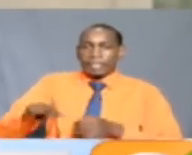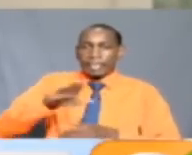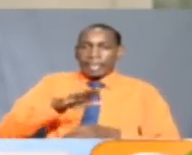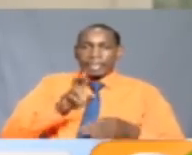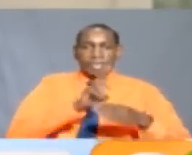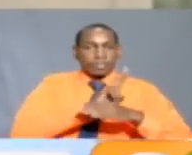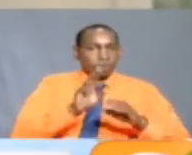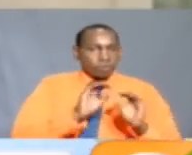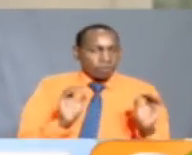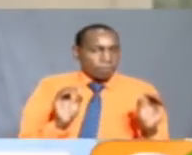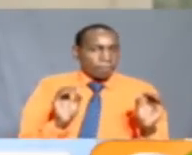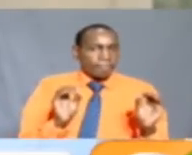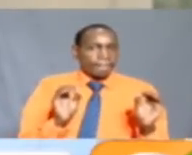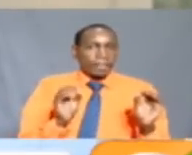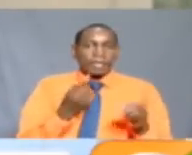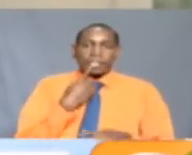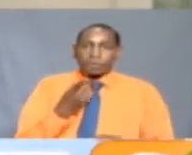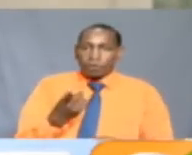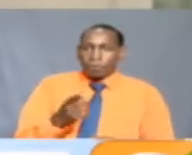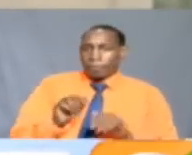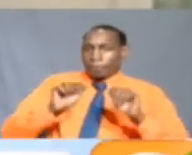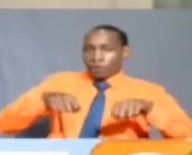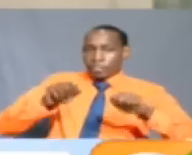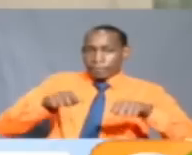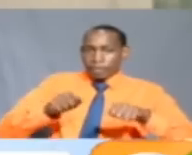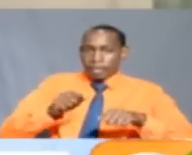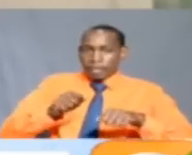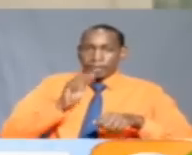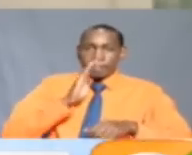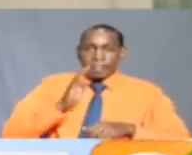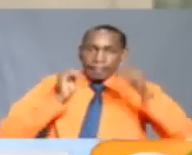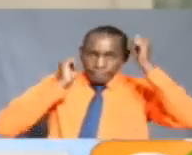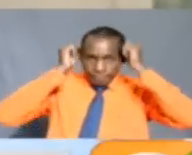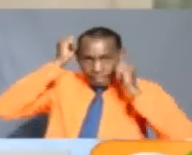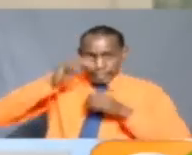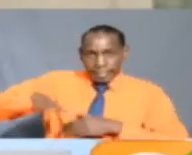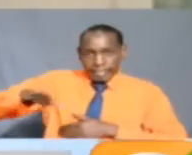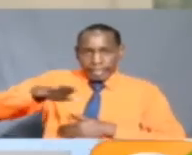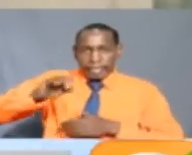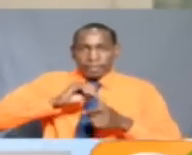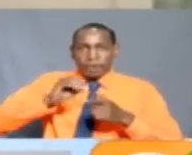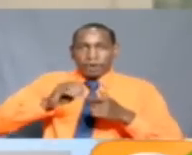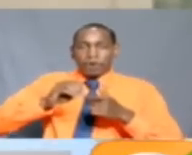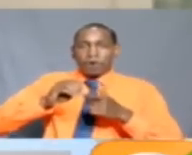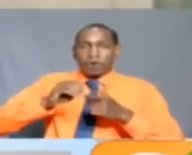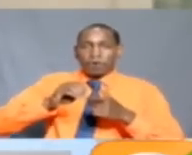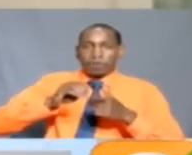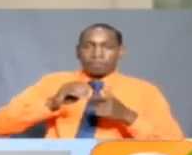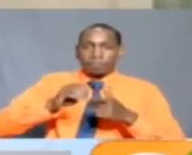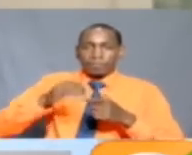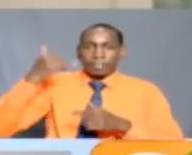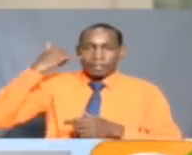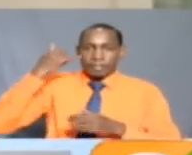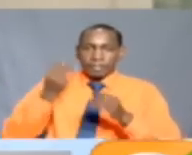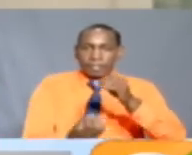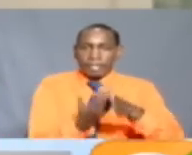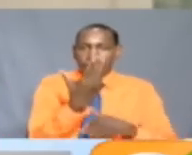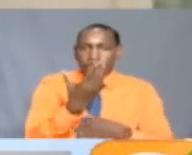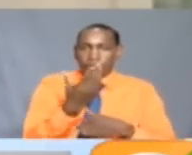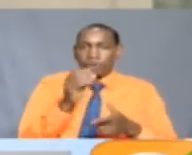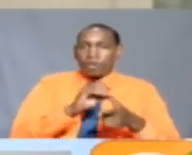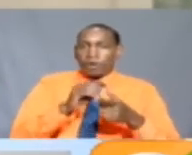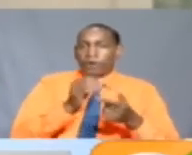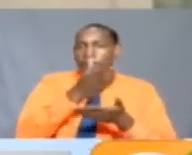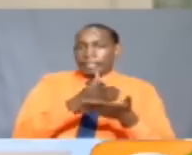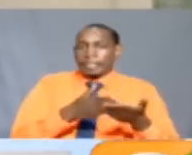call them keep-out zones. So, you know, it could be a military base, it could be cell towers, it could be,